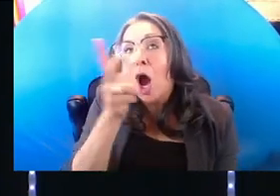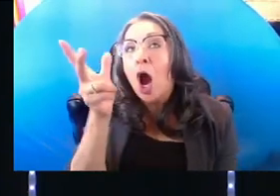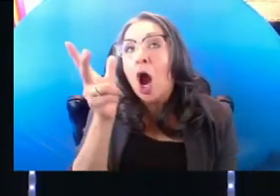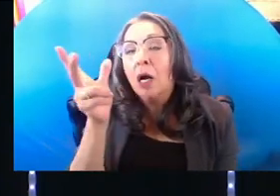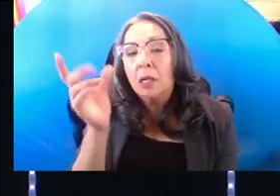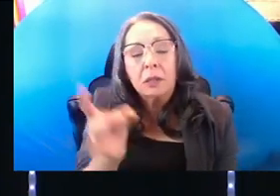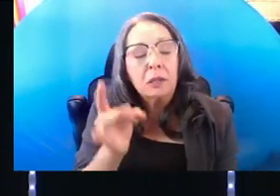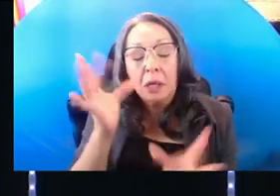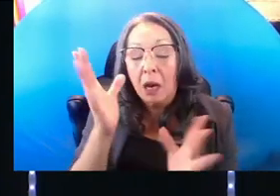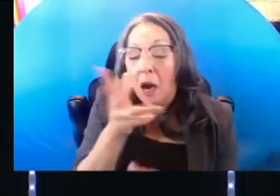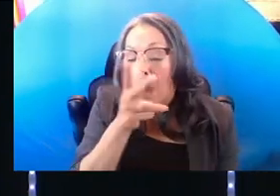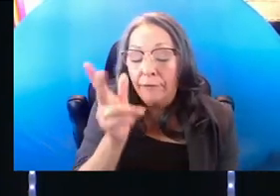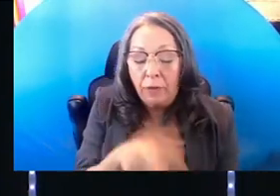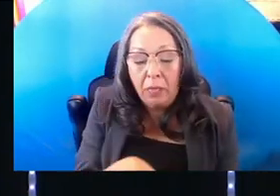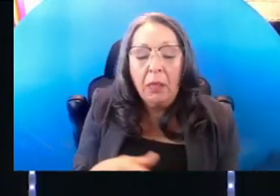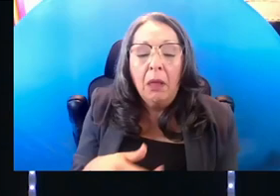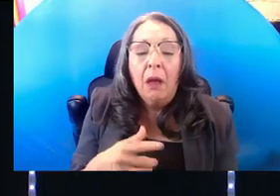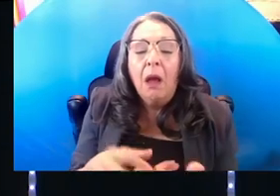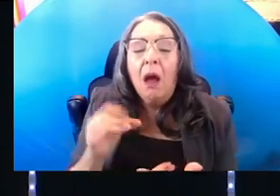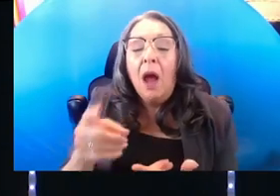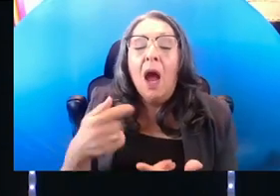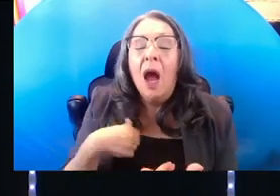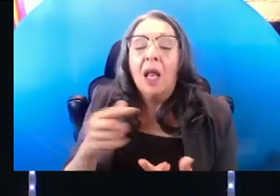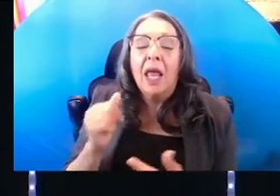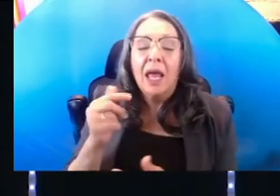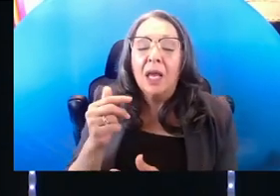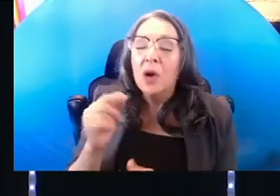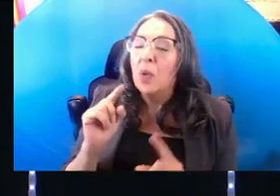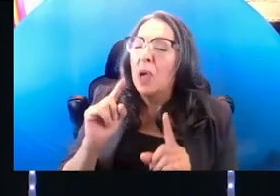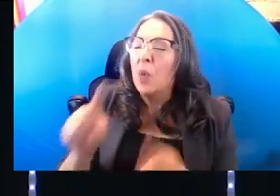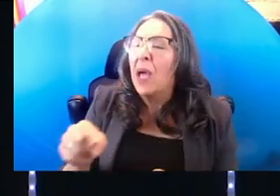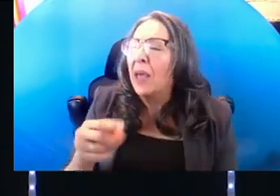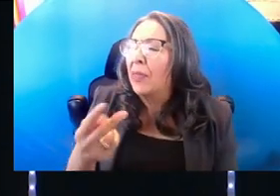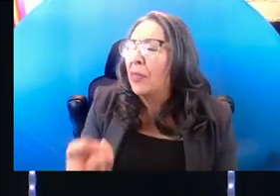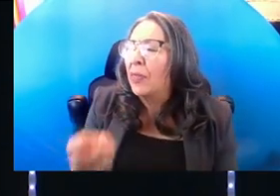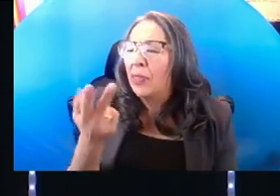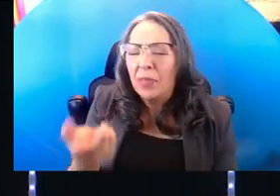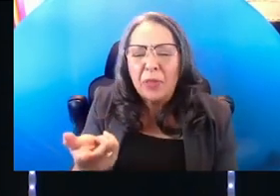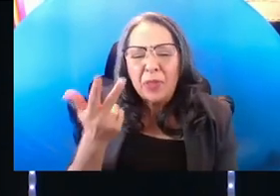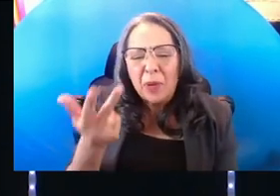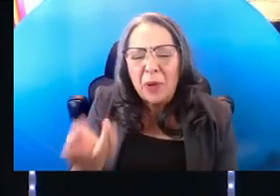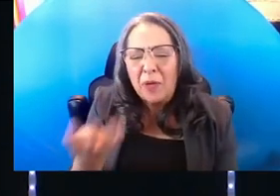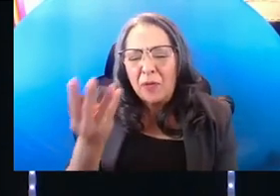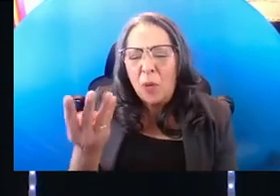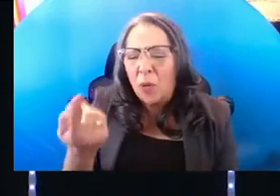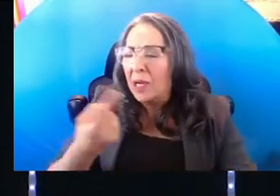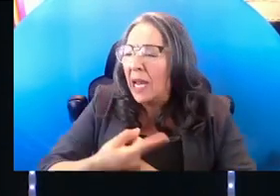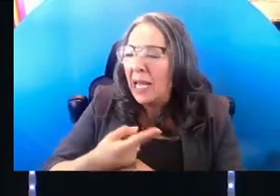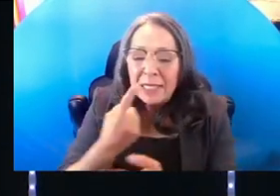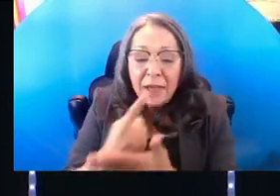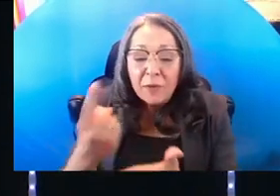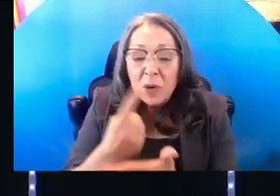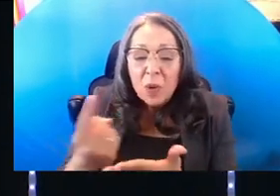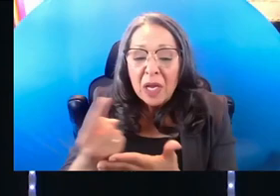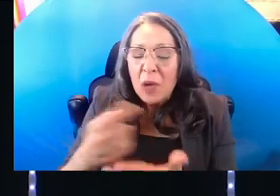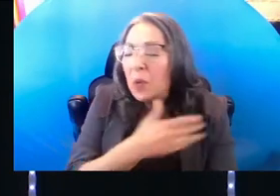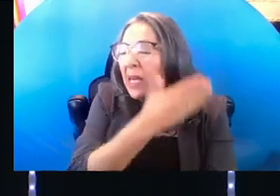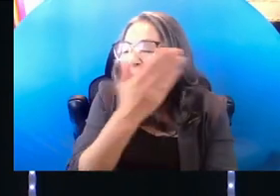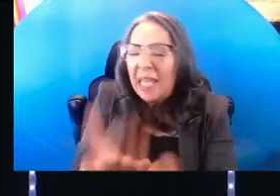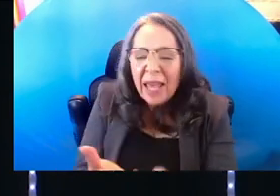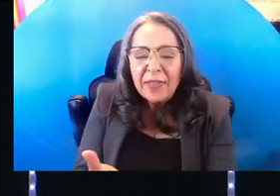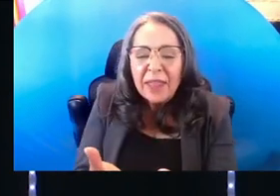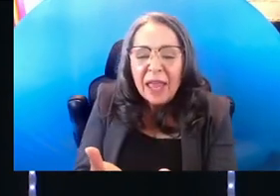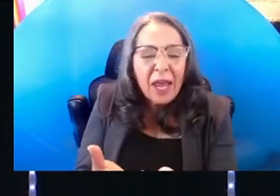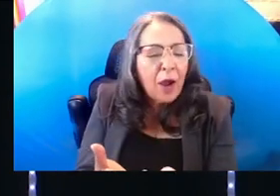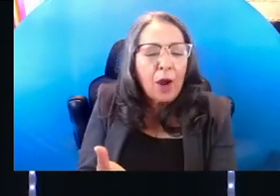So here's the thing. We met like 3 or 4 days. I want to say 4 days a week. And we were consistent. Woke up at like, we got there at like 6 a.m. And went